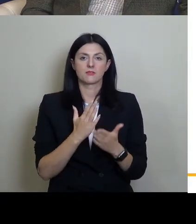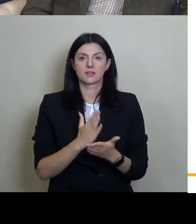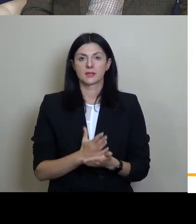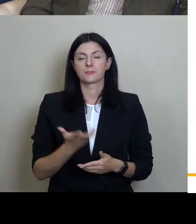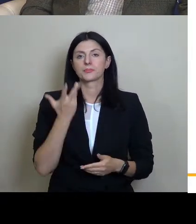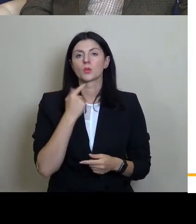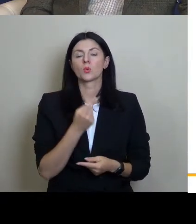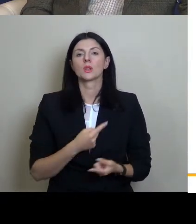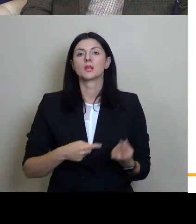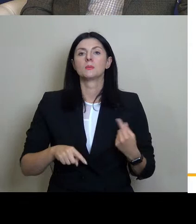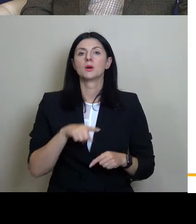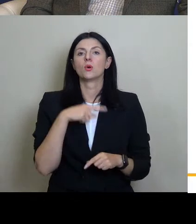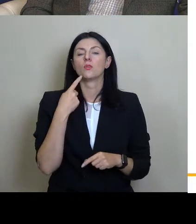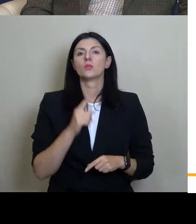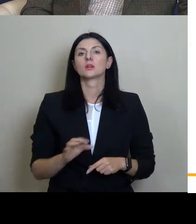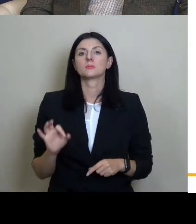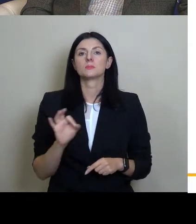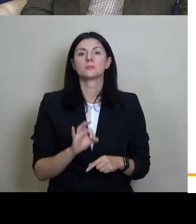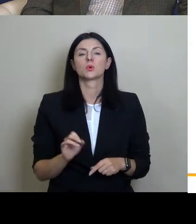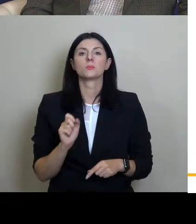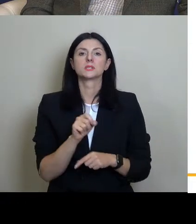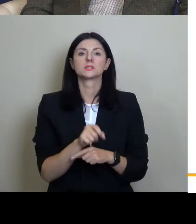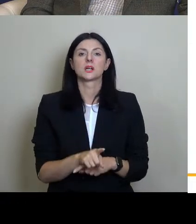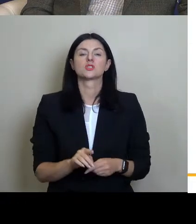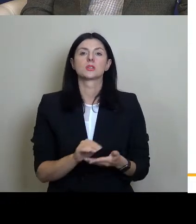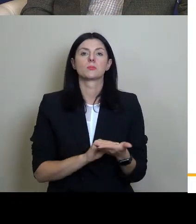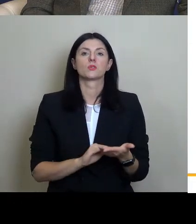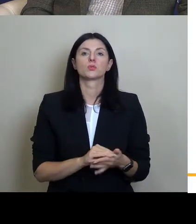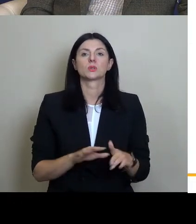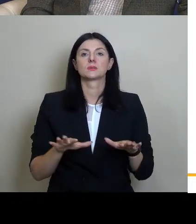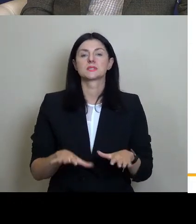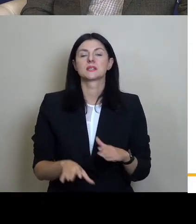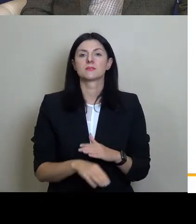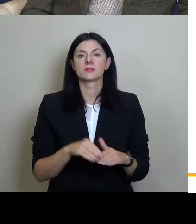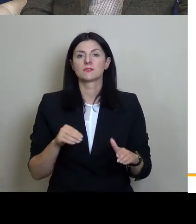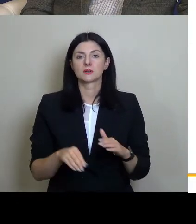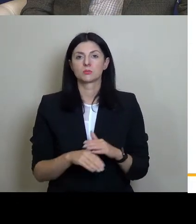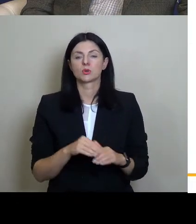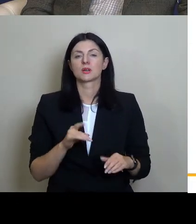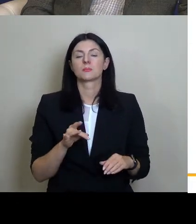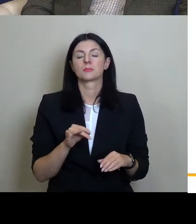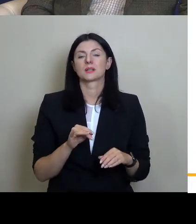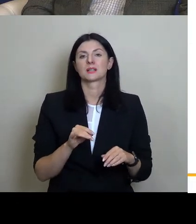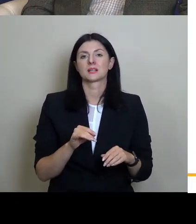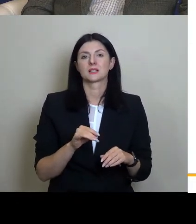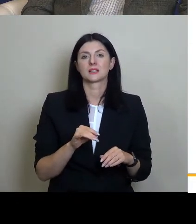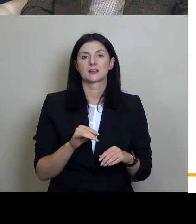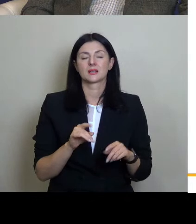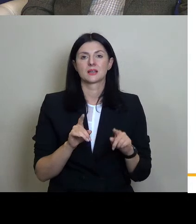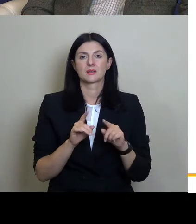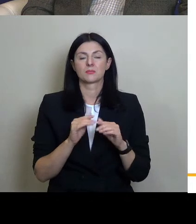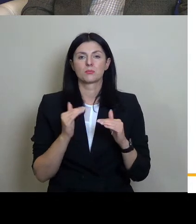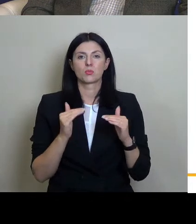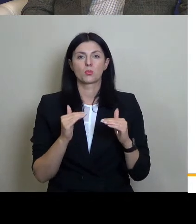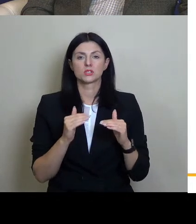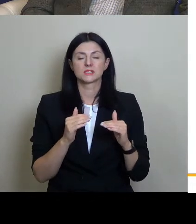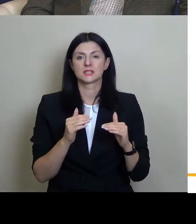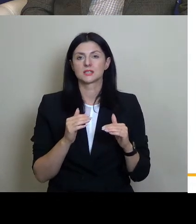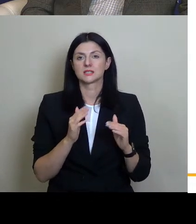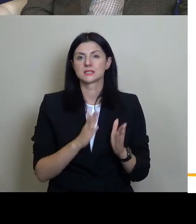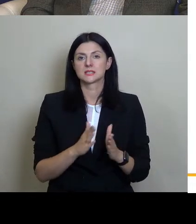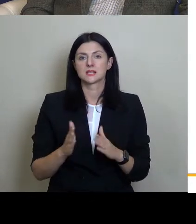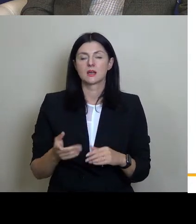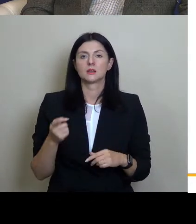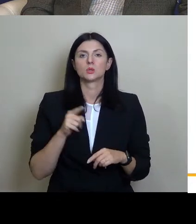it is difficult to say, but nevertheless there are grounds for organizing the second elections. And if we are talking